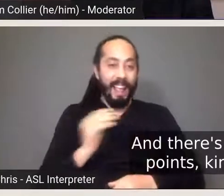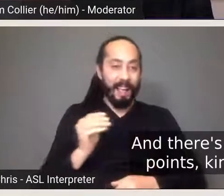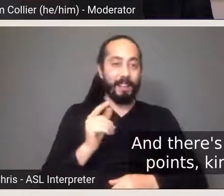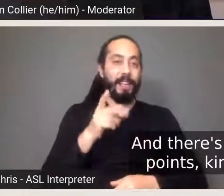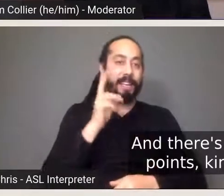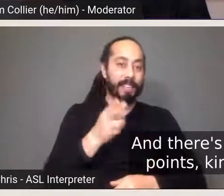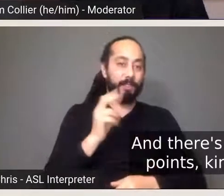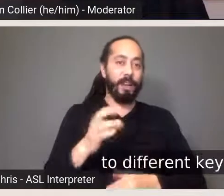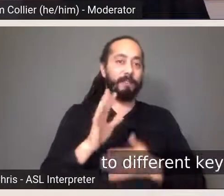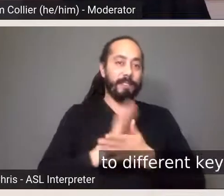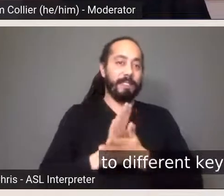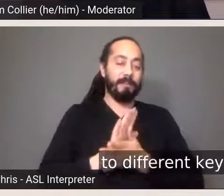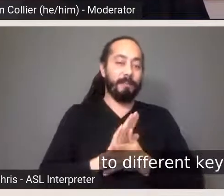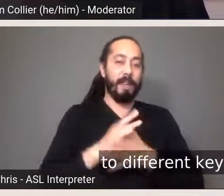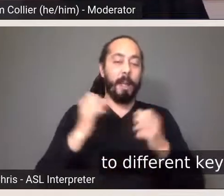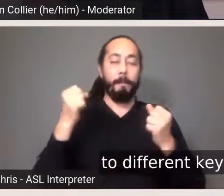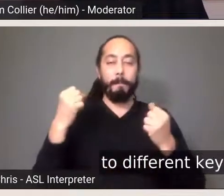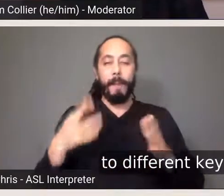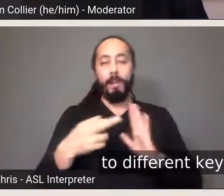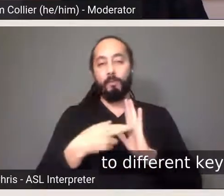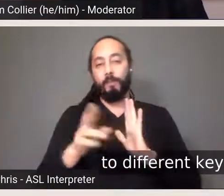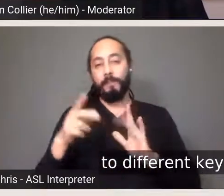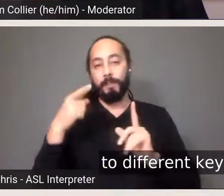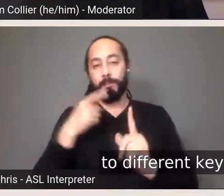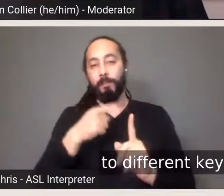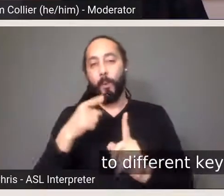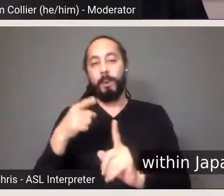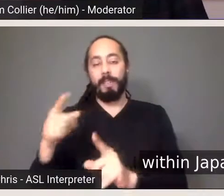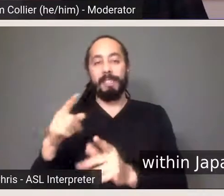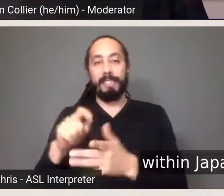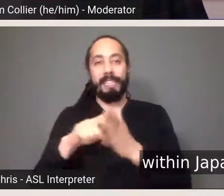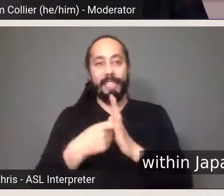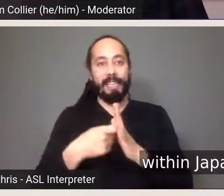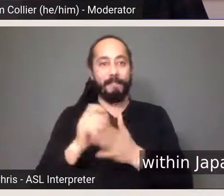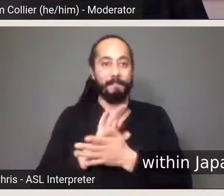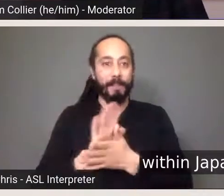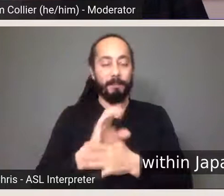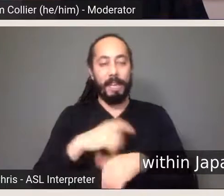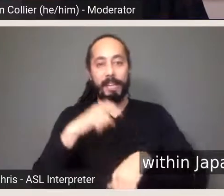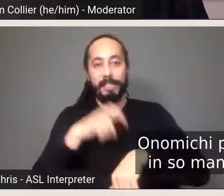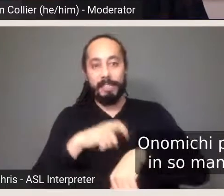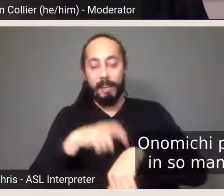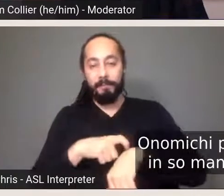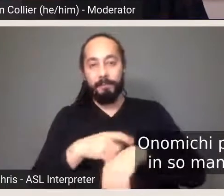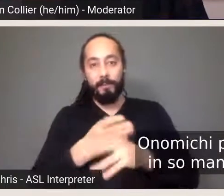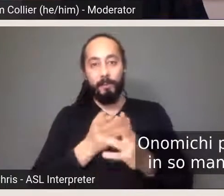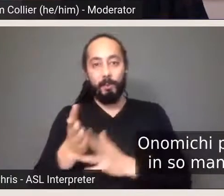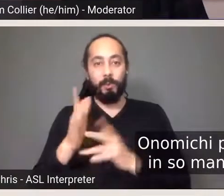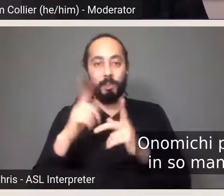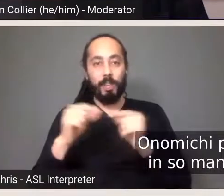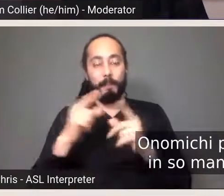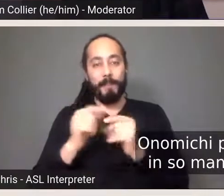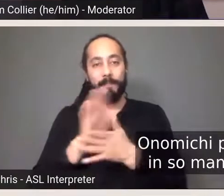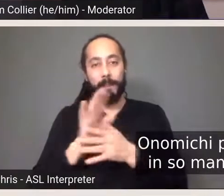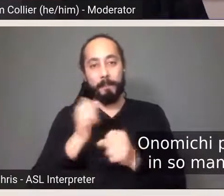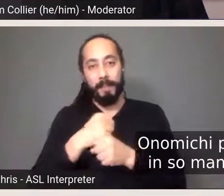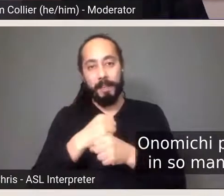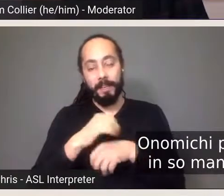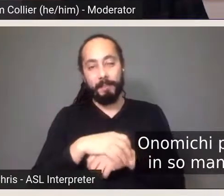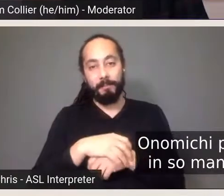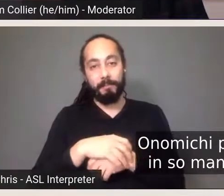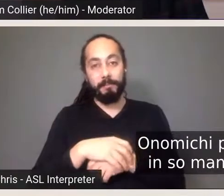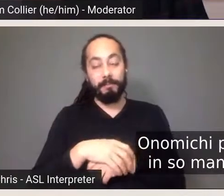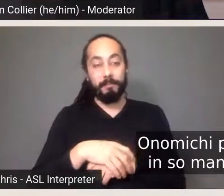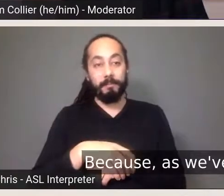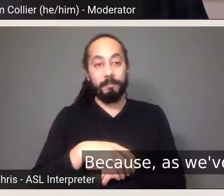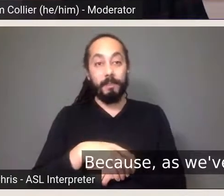points kind of throughout to different key films and time periods within Japanese filmmaking. Onomichi plays a central role in so